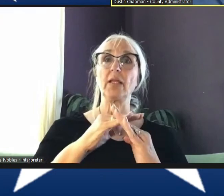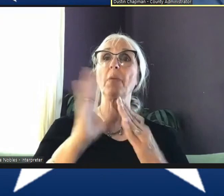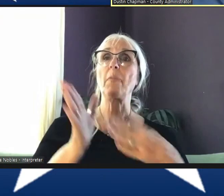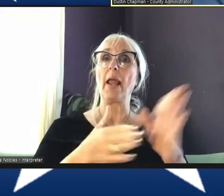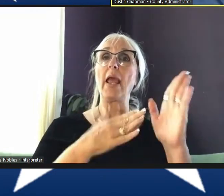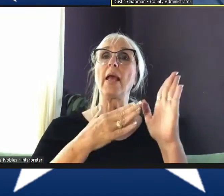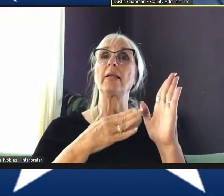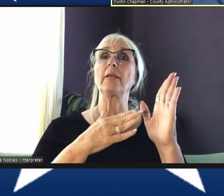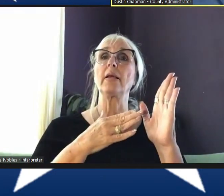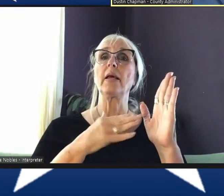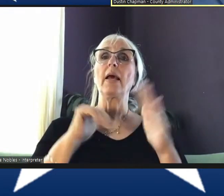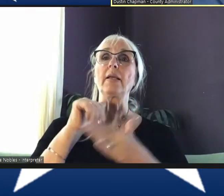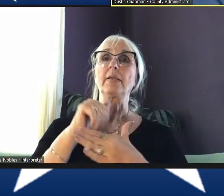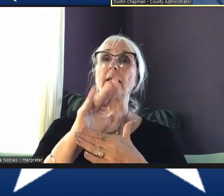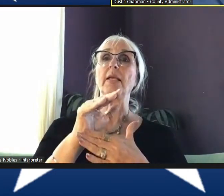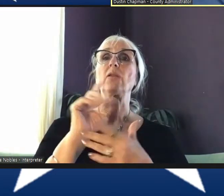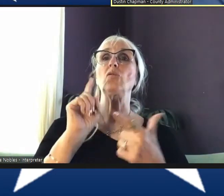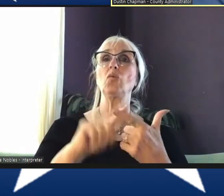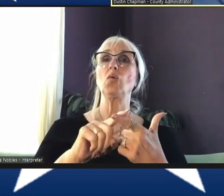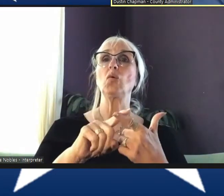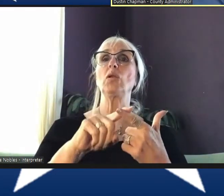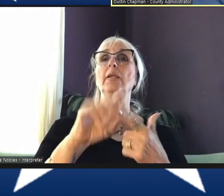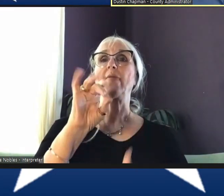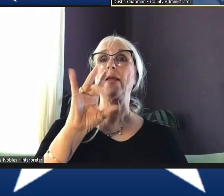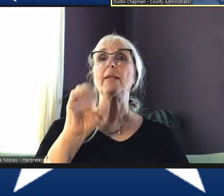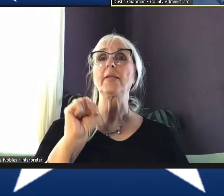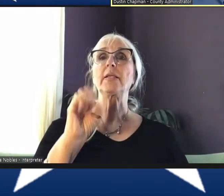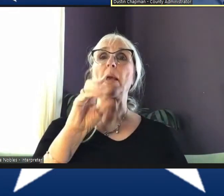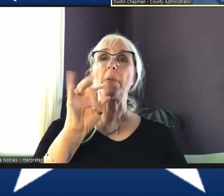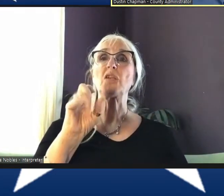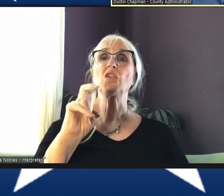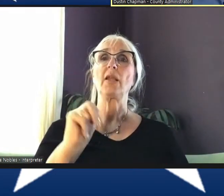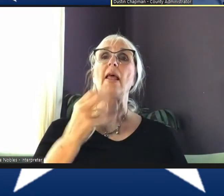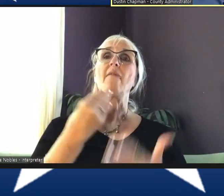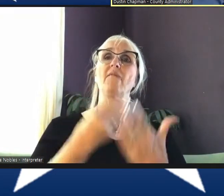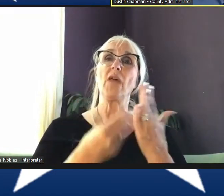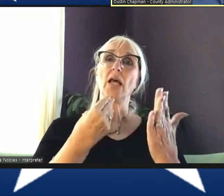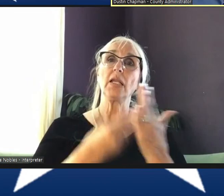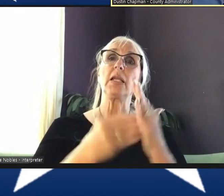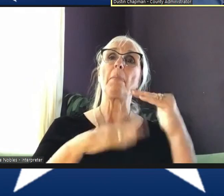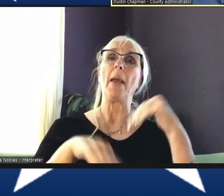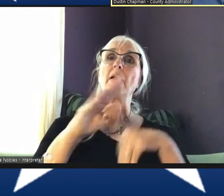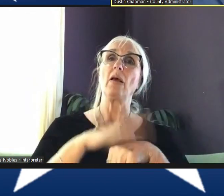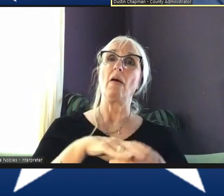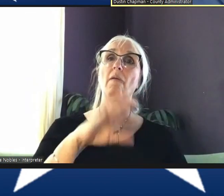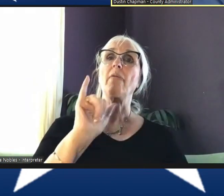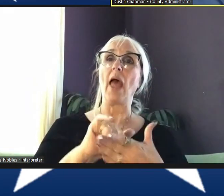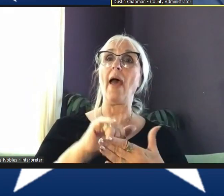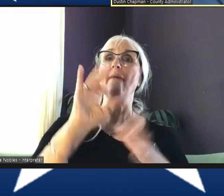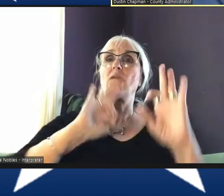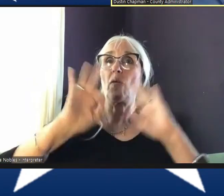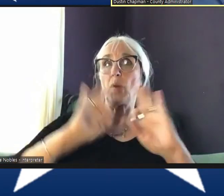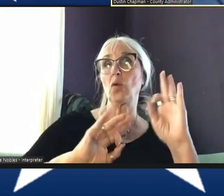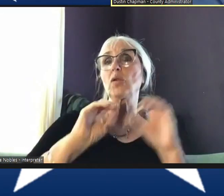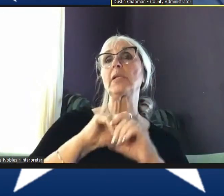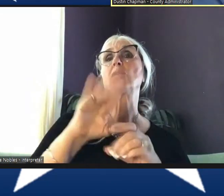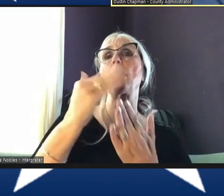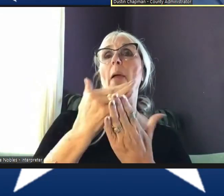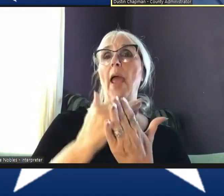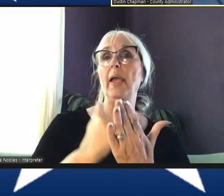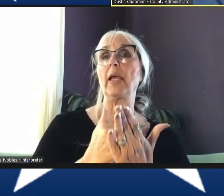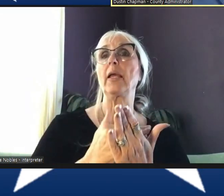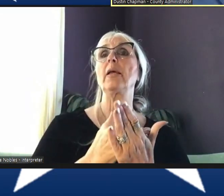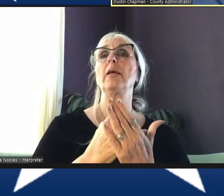then sent to the Indigent Defense Commission. And the funding is then based off that formula, which is listed in your packet. And we just need a motion